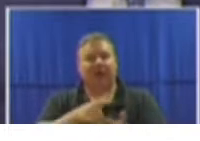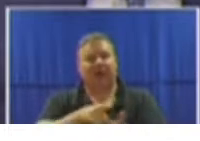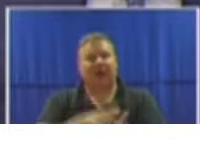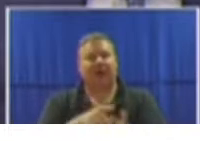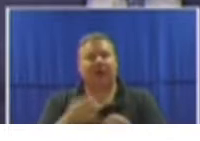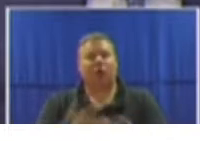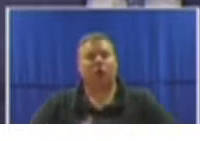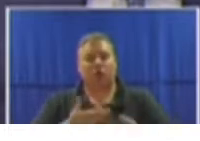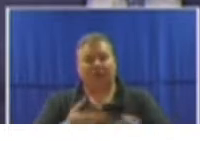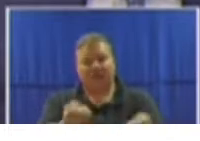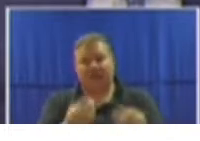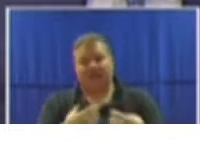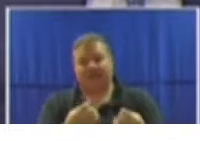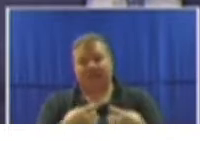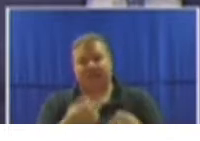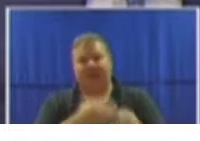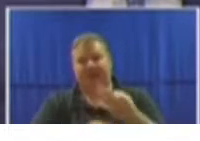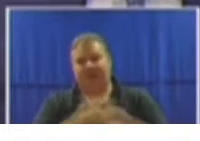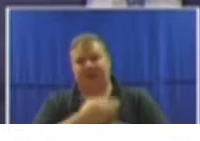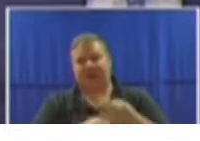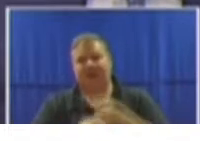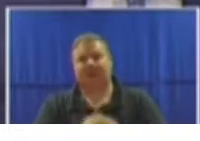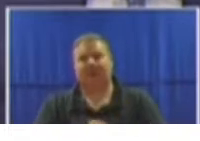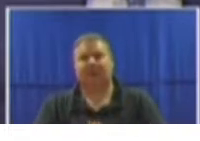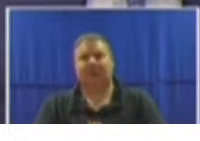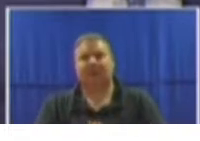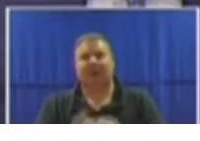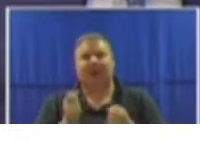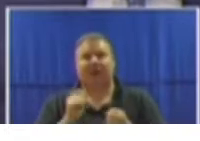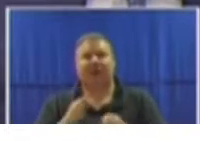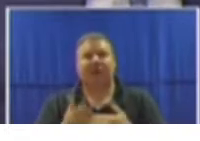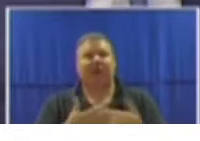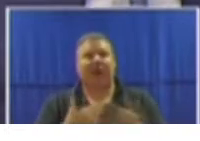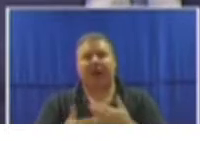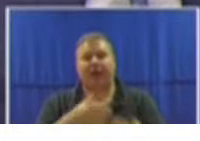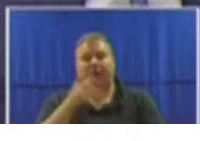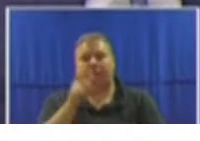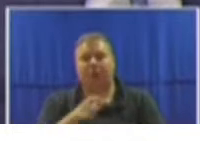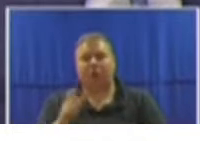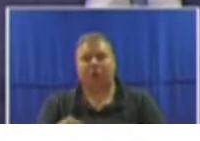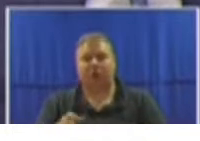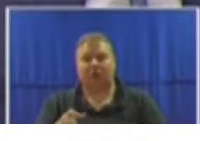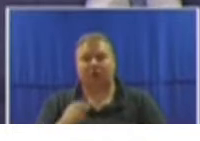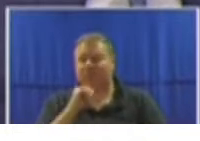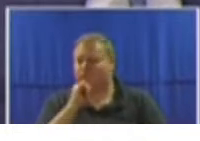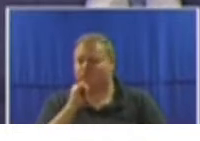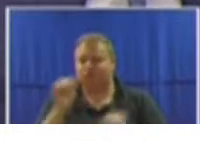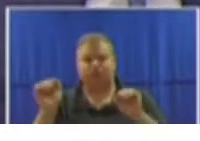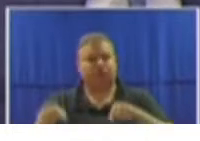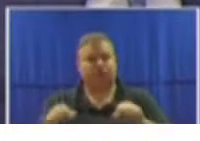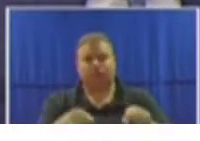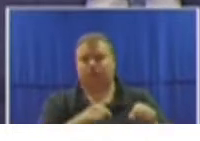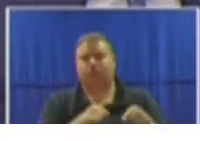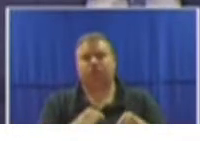Services. So if there is anyone who do not agree with it,